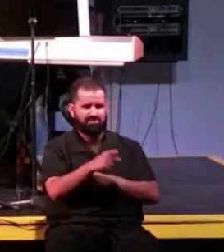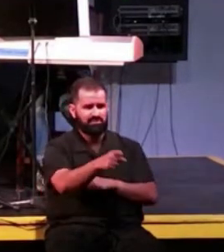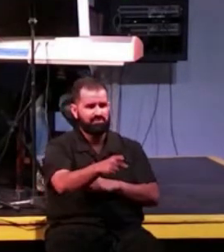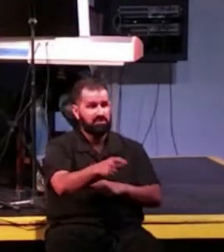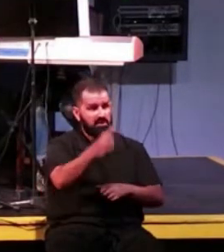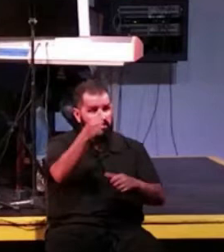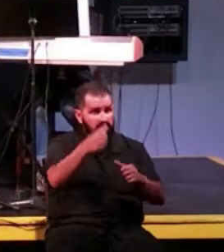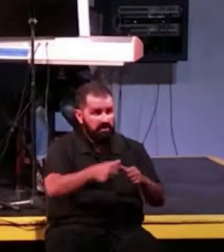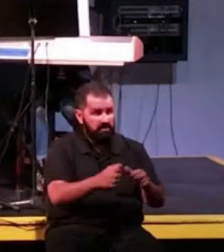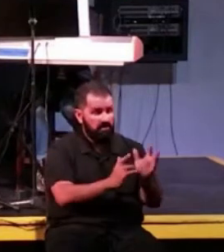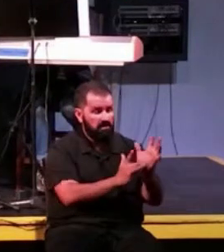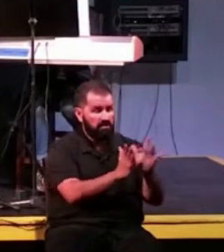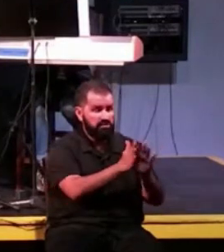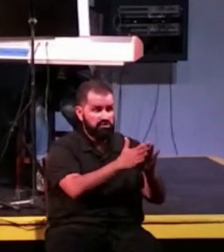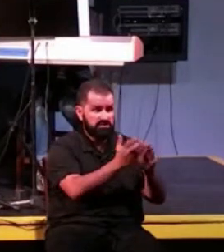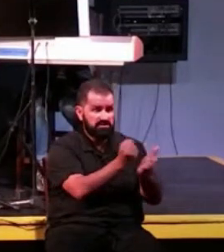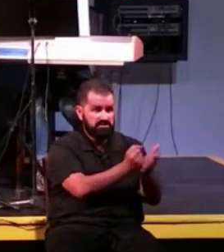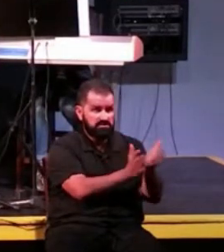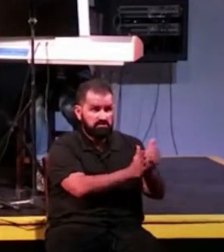that cross for your sins.